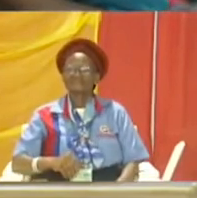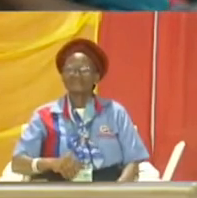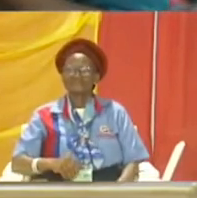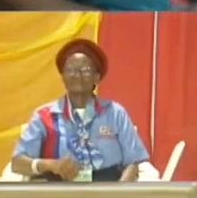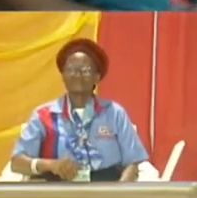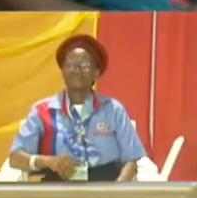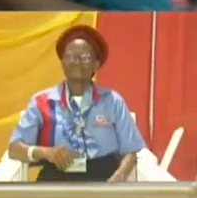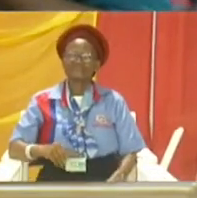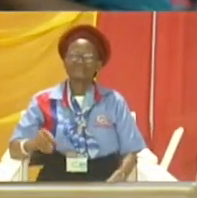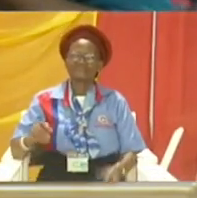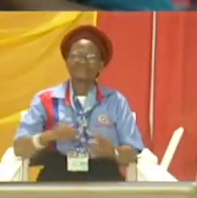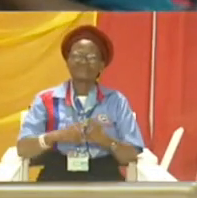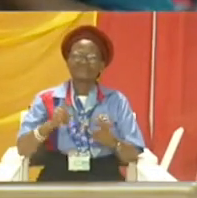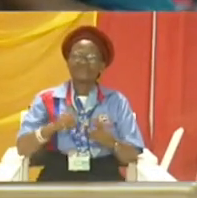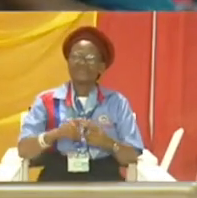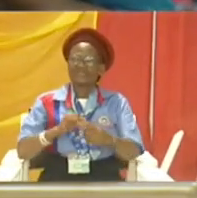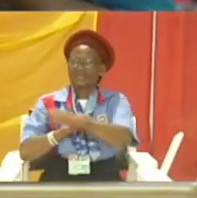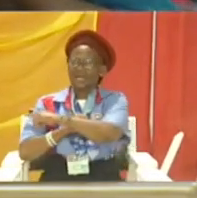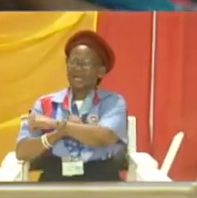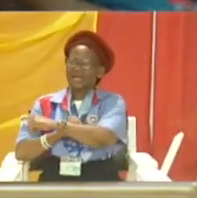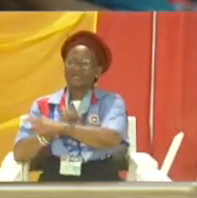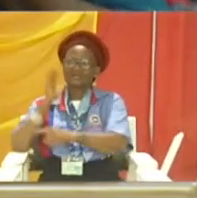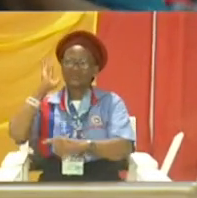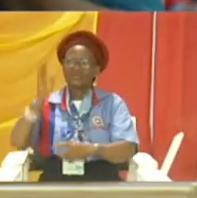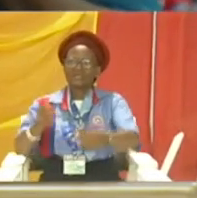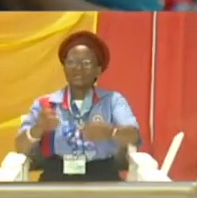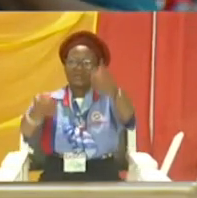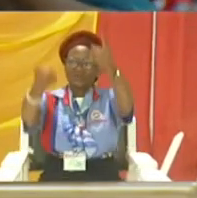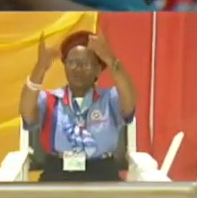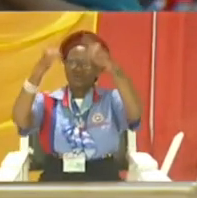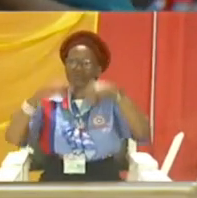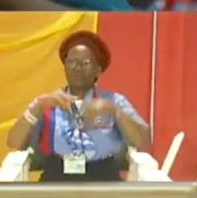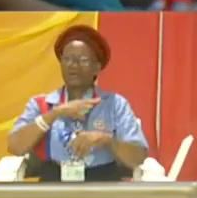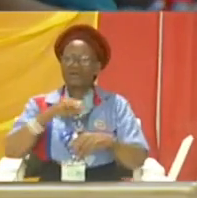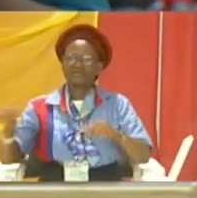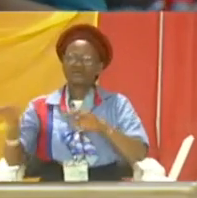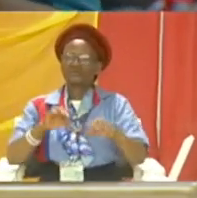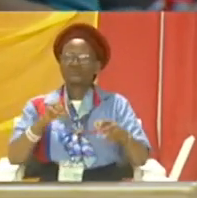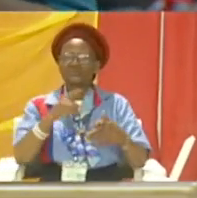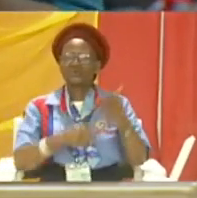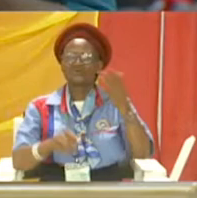come and do what God wants me to do. Prayer